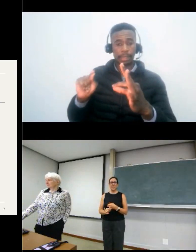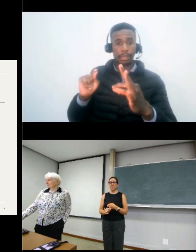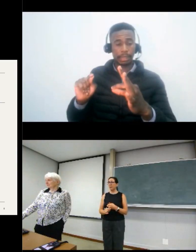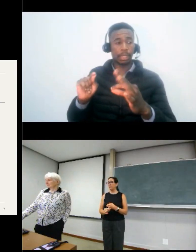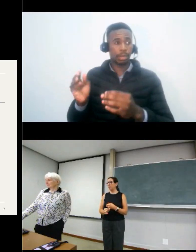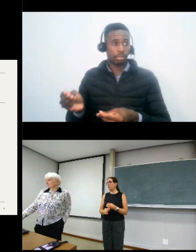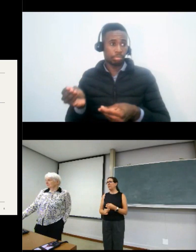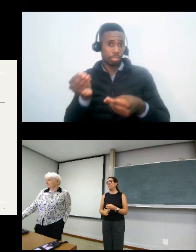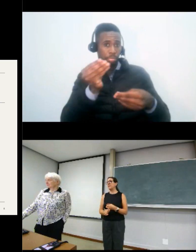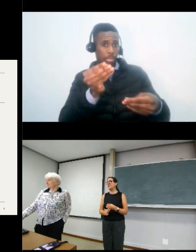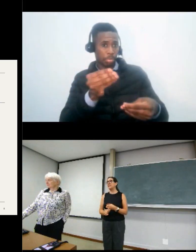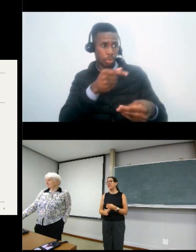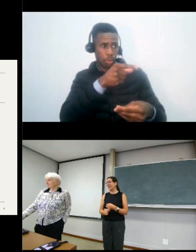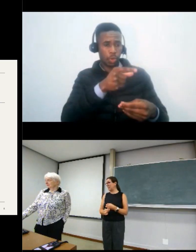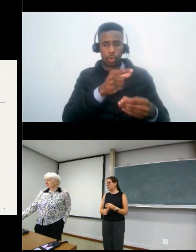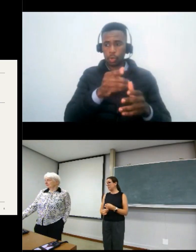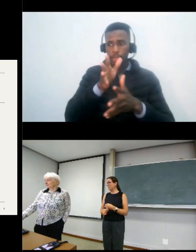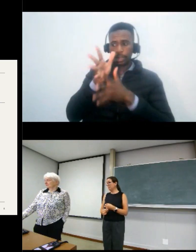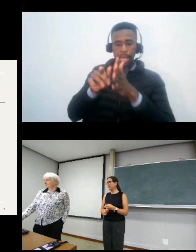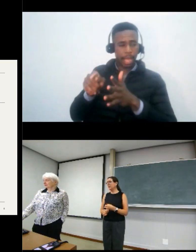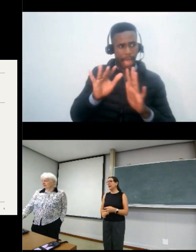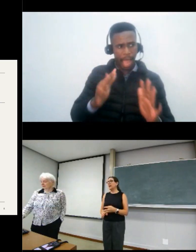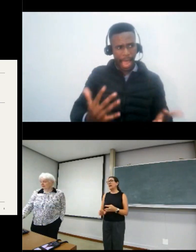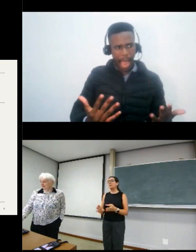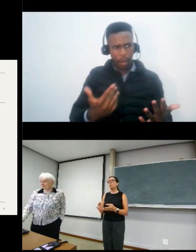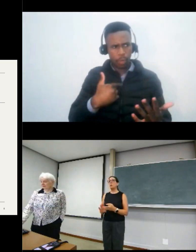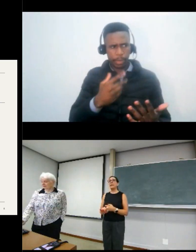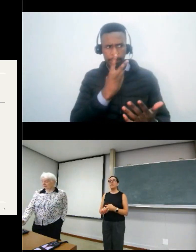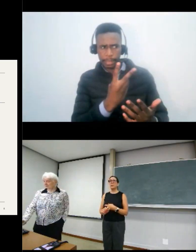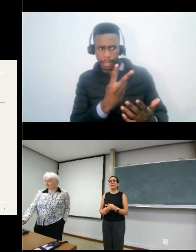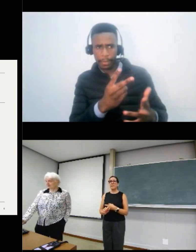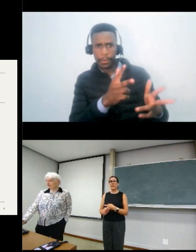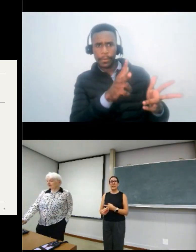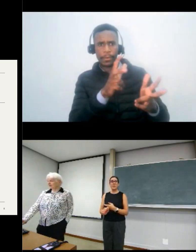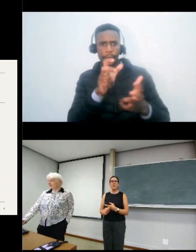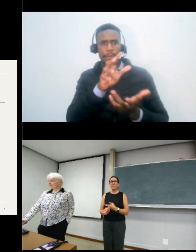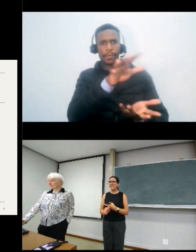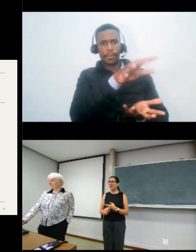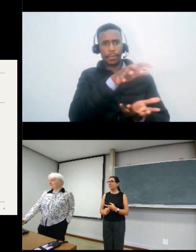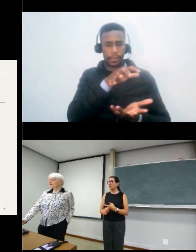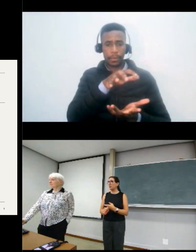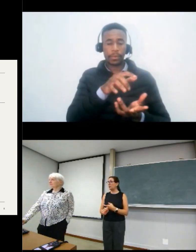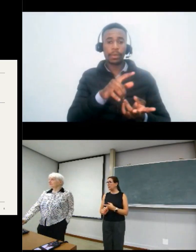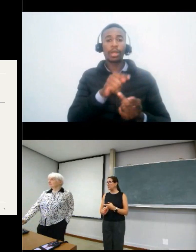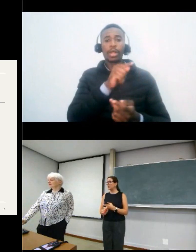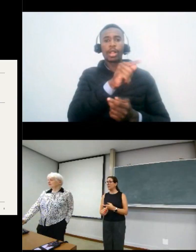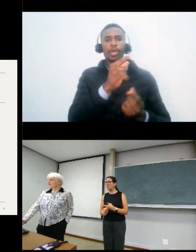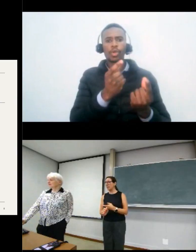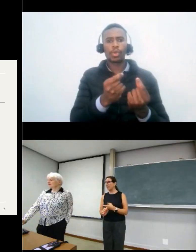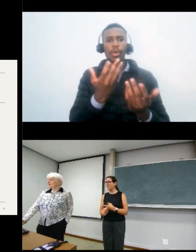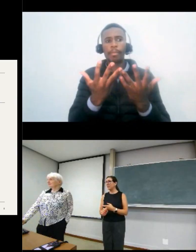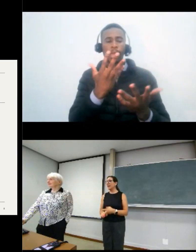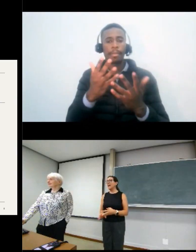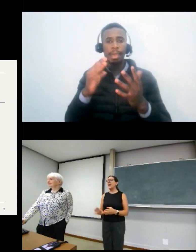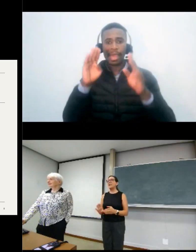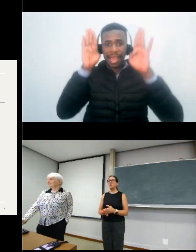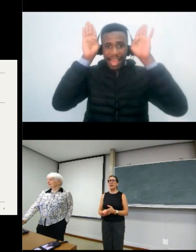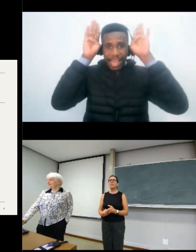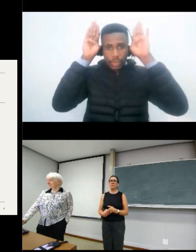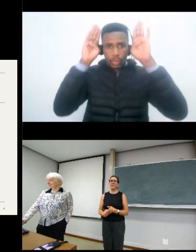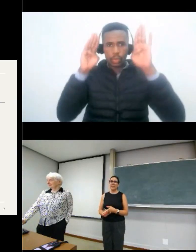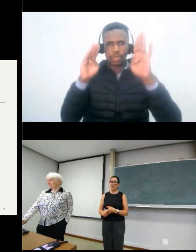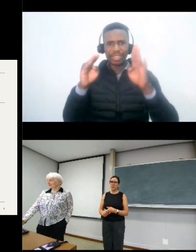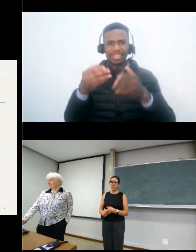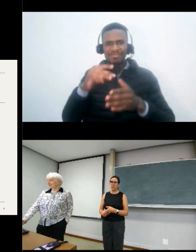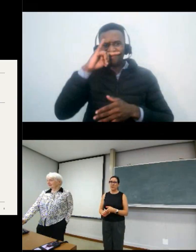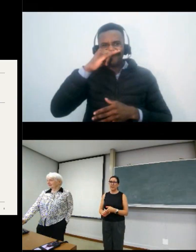elicitation tasks for verb agreement and negation. We got the signers to retell cartoons to each other and